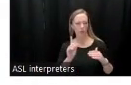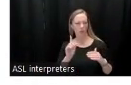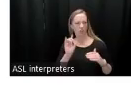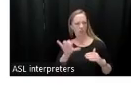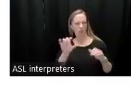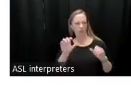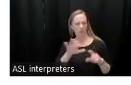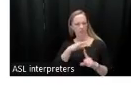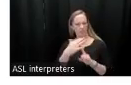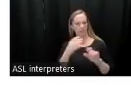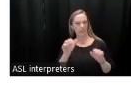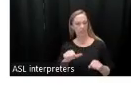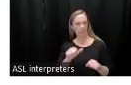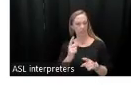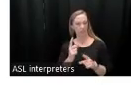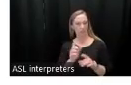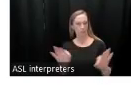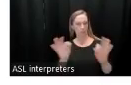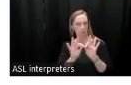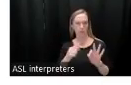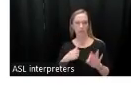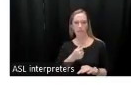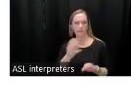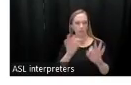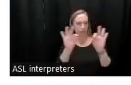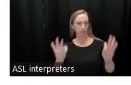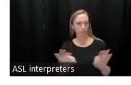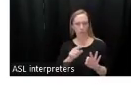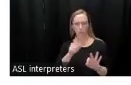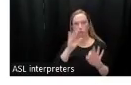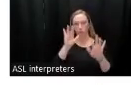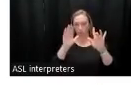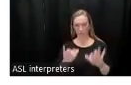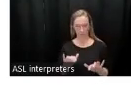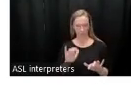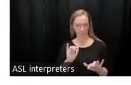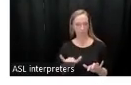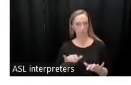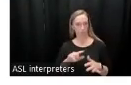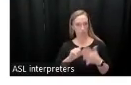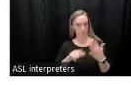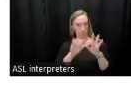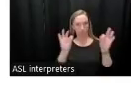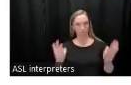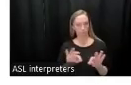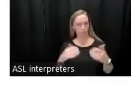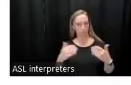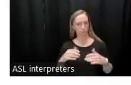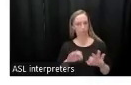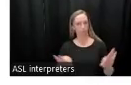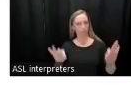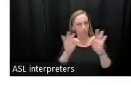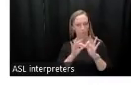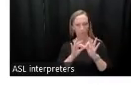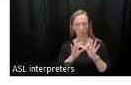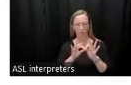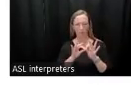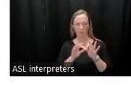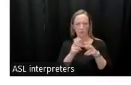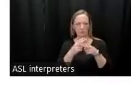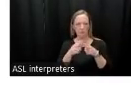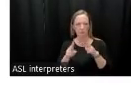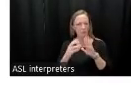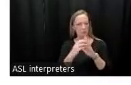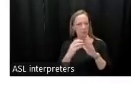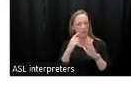you will simply fill out, and those are important. You don't have much room for description there, but they do